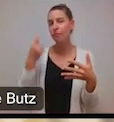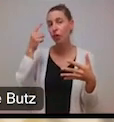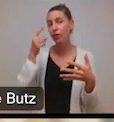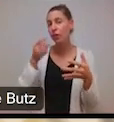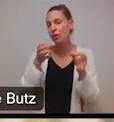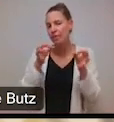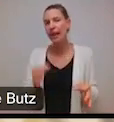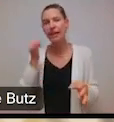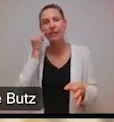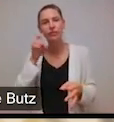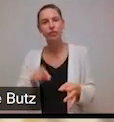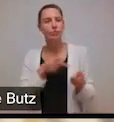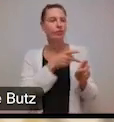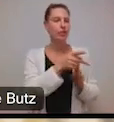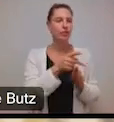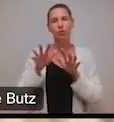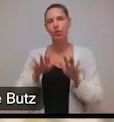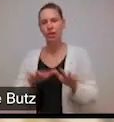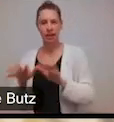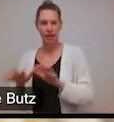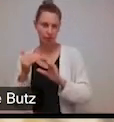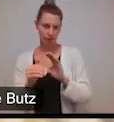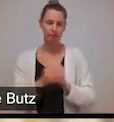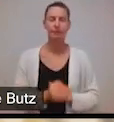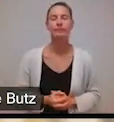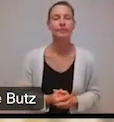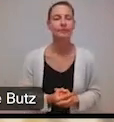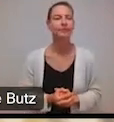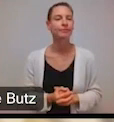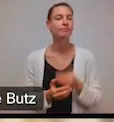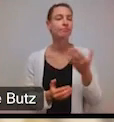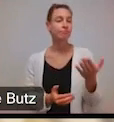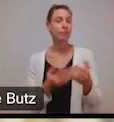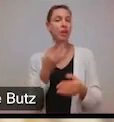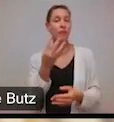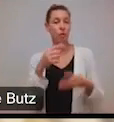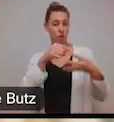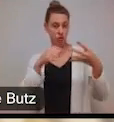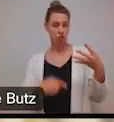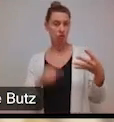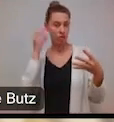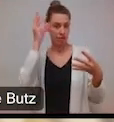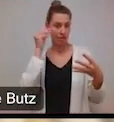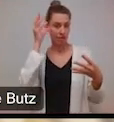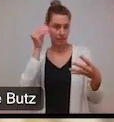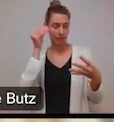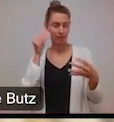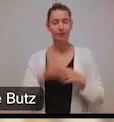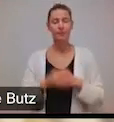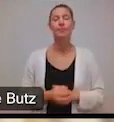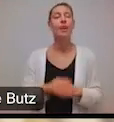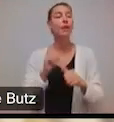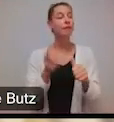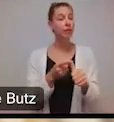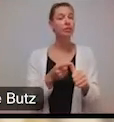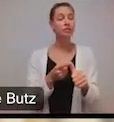be professional or not. And these are the four things you should consider. First of all, you should consider